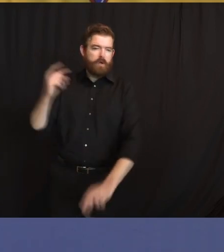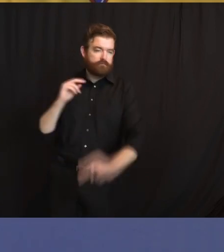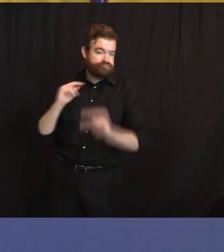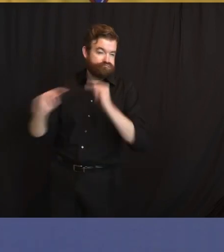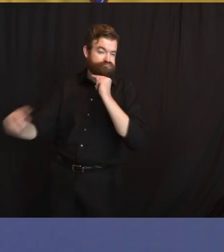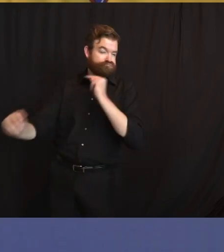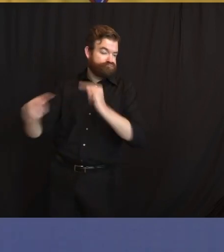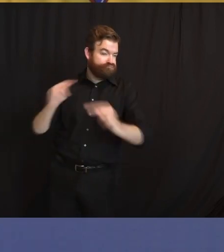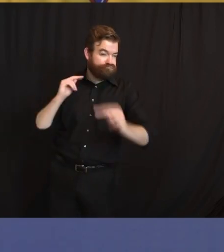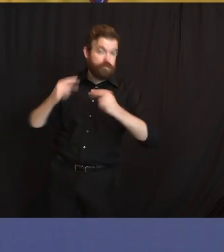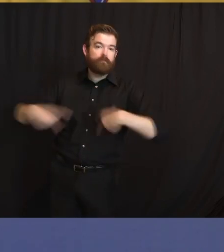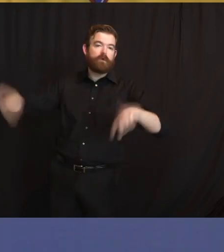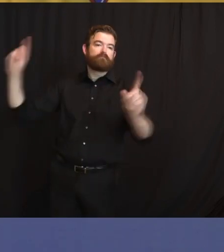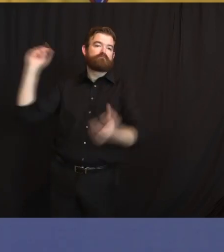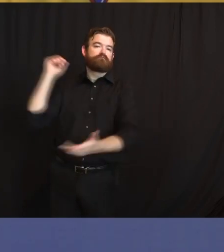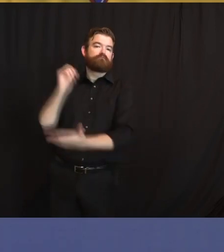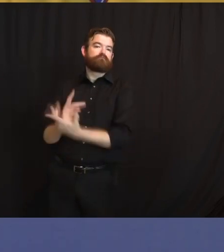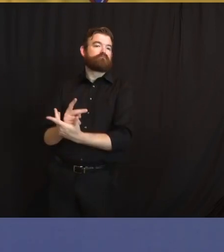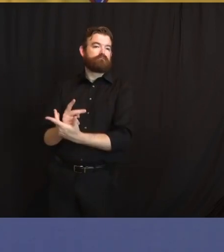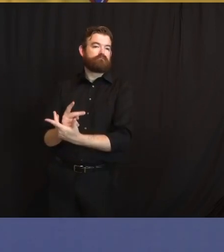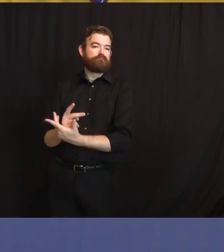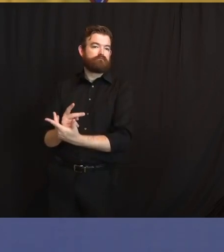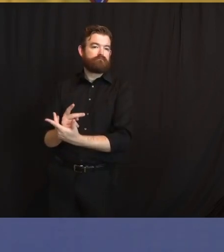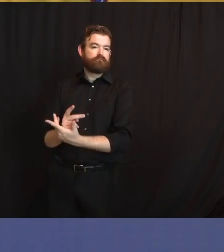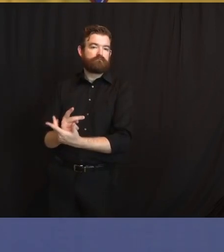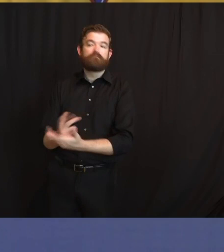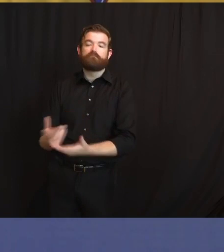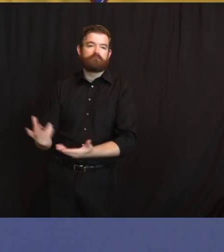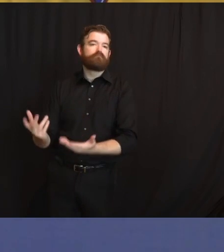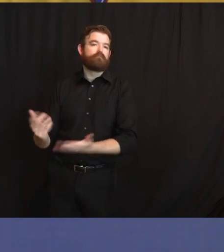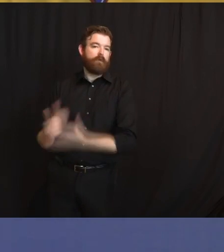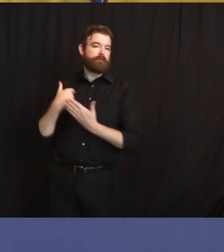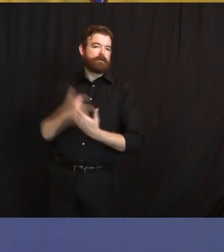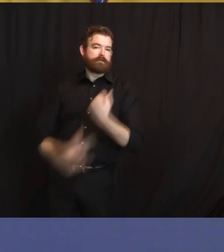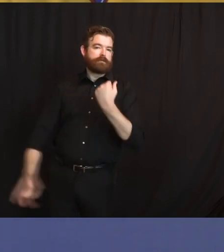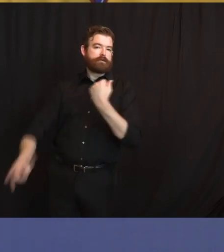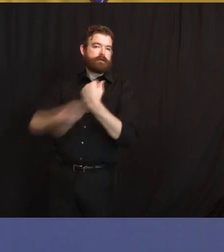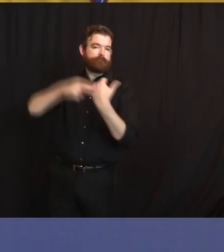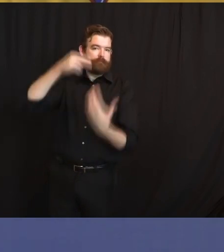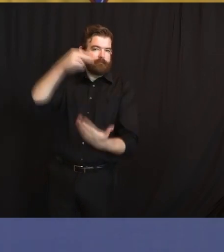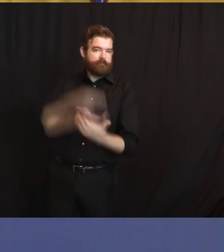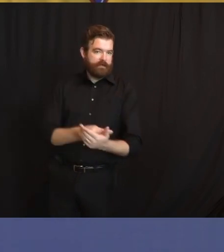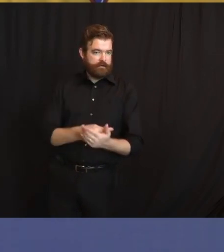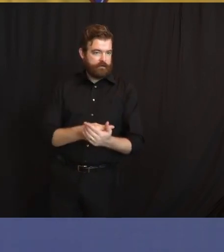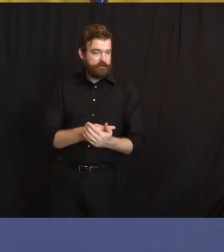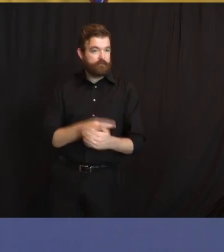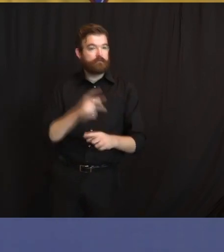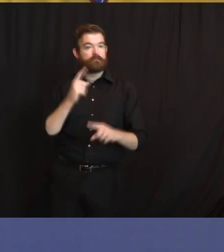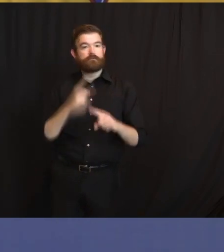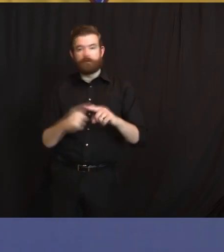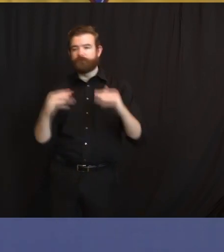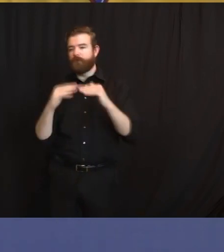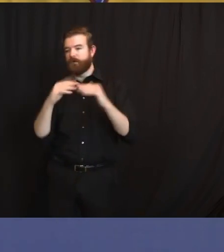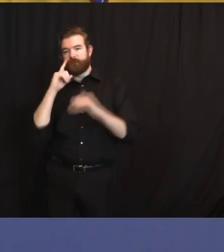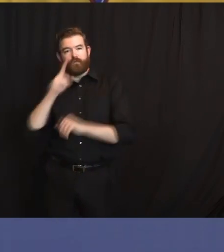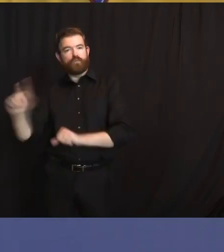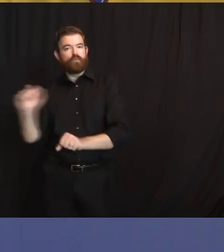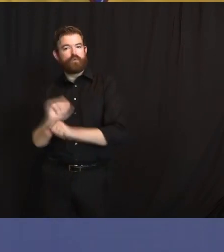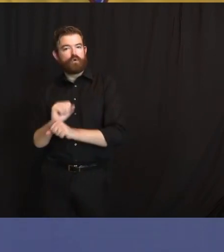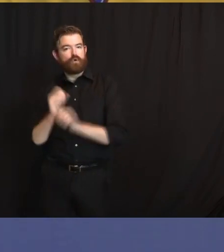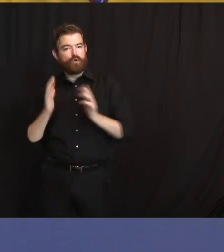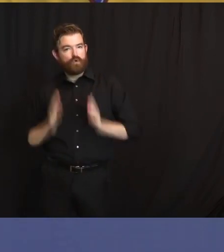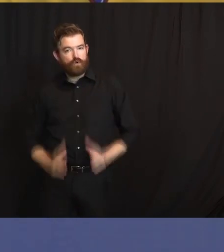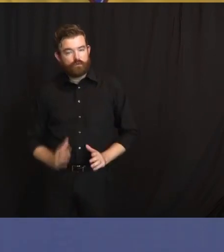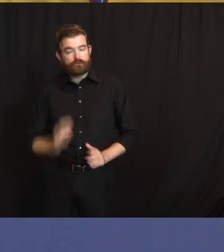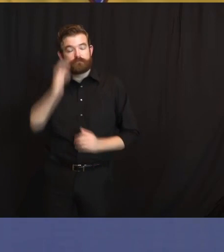like I said, I think it produces substantial savings for the state and a fair deal for all parties involved. By the way, it is not as though we sit here with a smorgasbord of